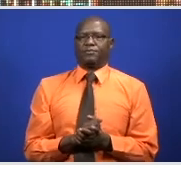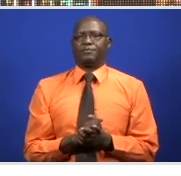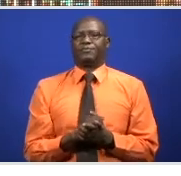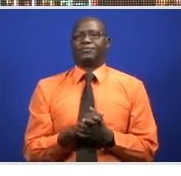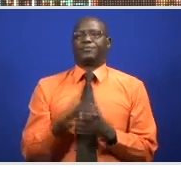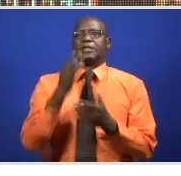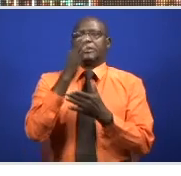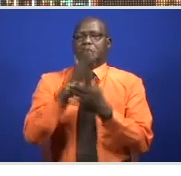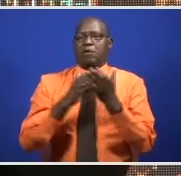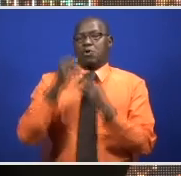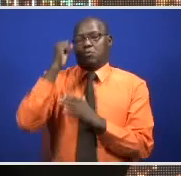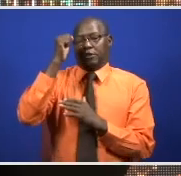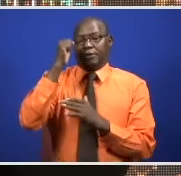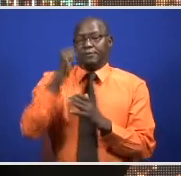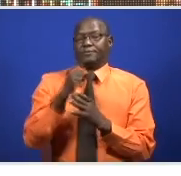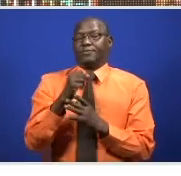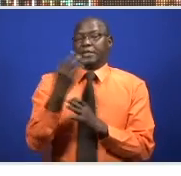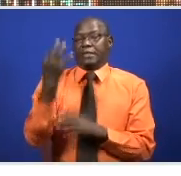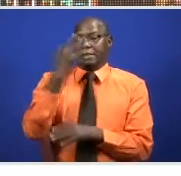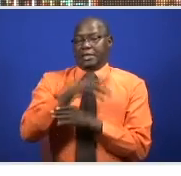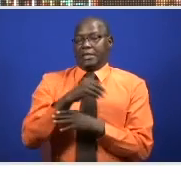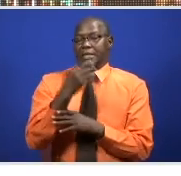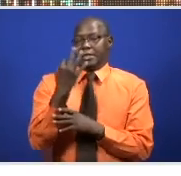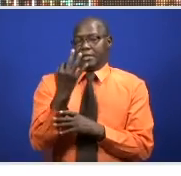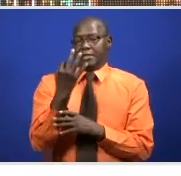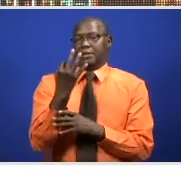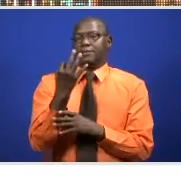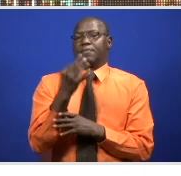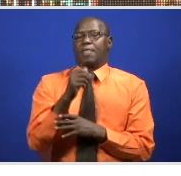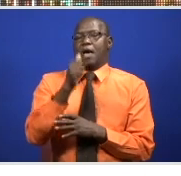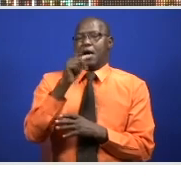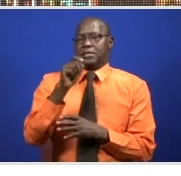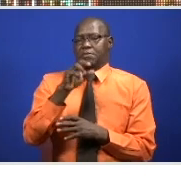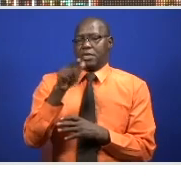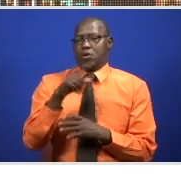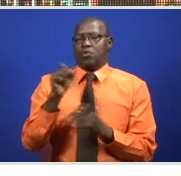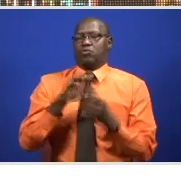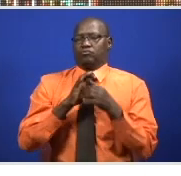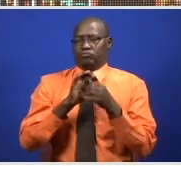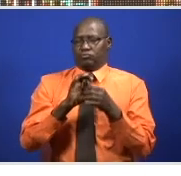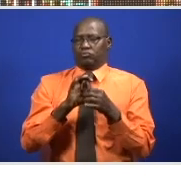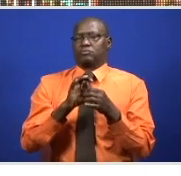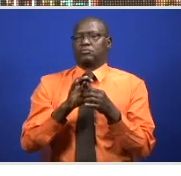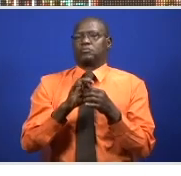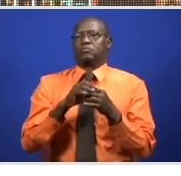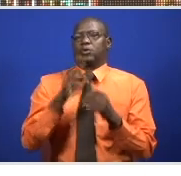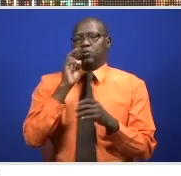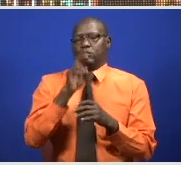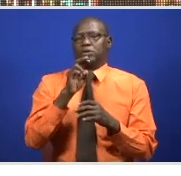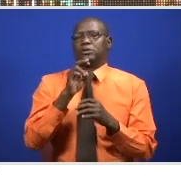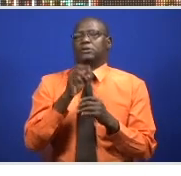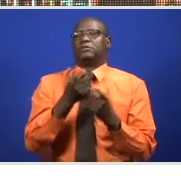And to some politics now, on day three of the Azimio demonstrations led by the opposition leader Raila Odinga witnessed violent